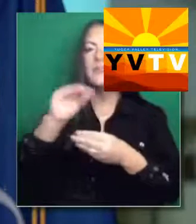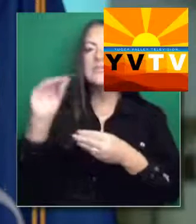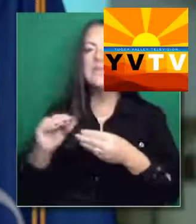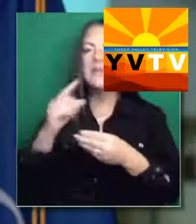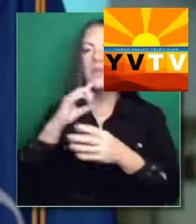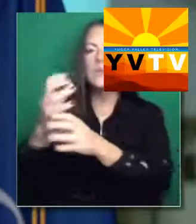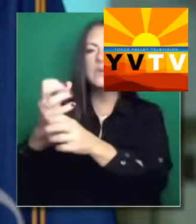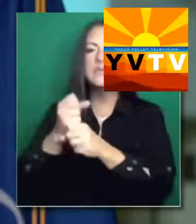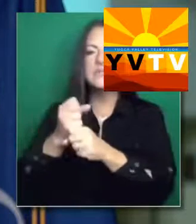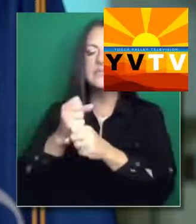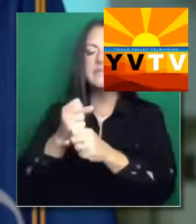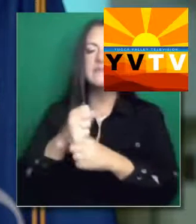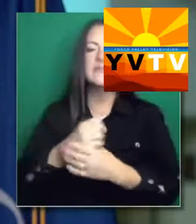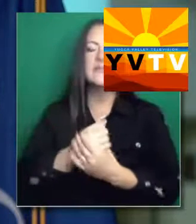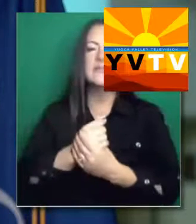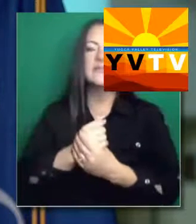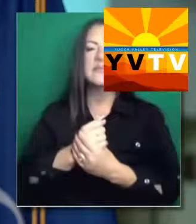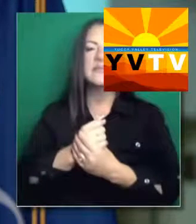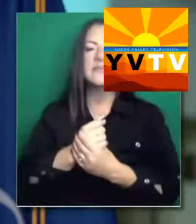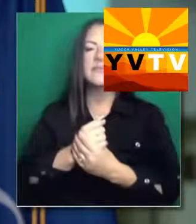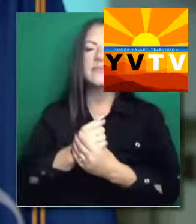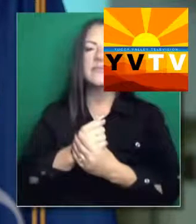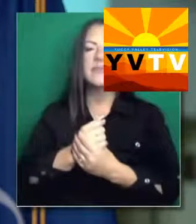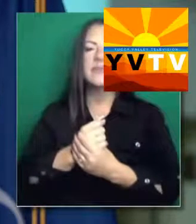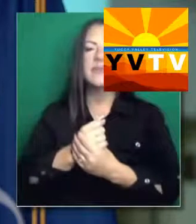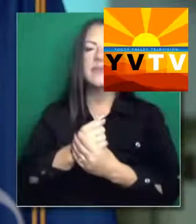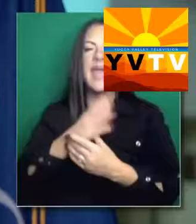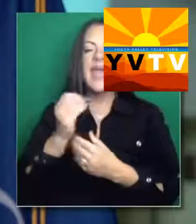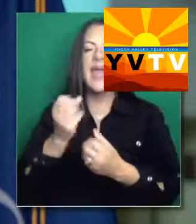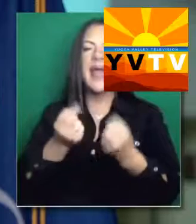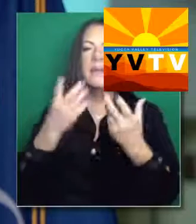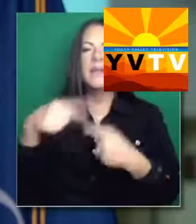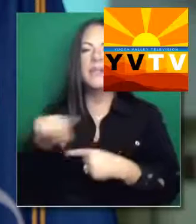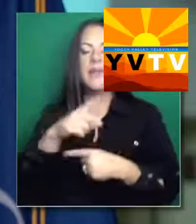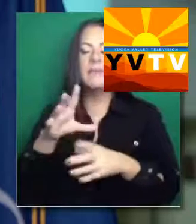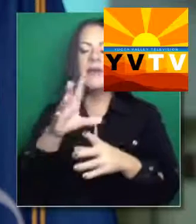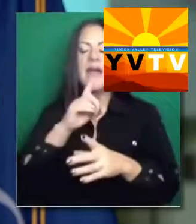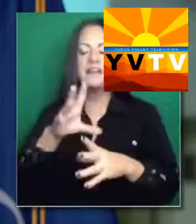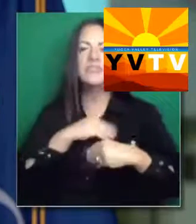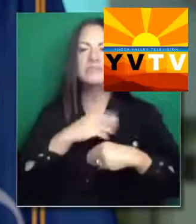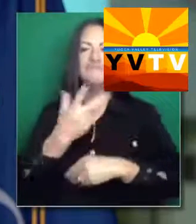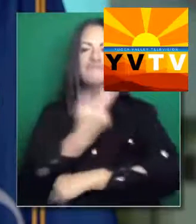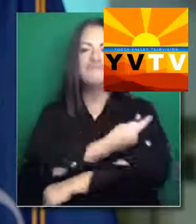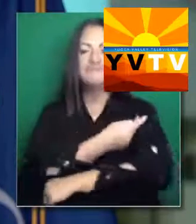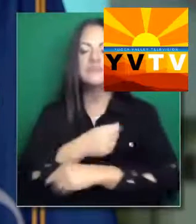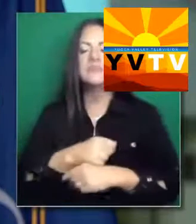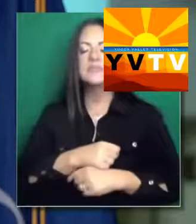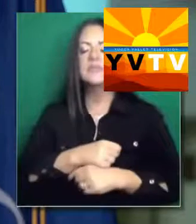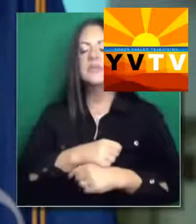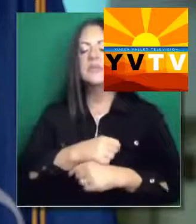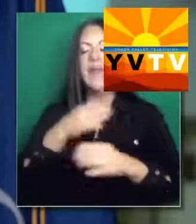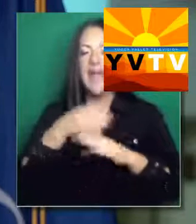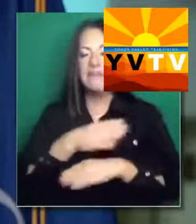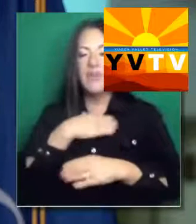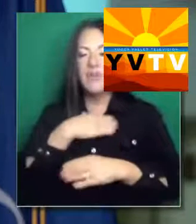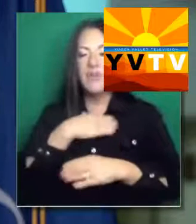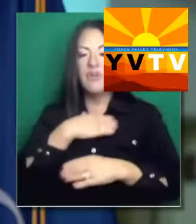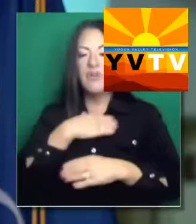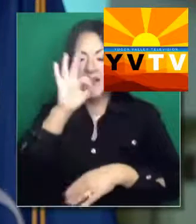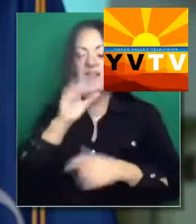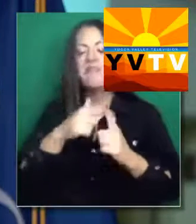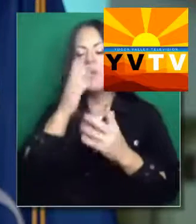with you and share it with others so people have a better sense of that. But look, regardless of those that are